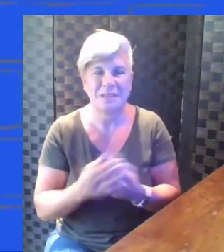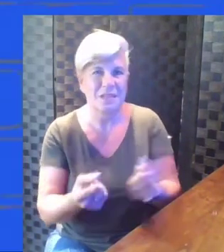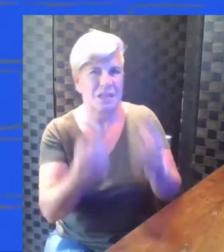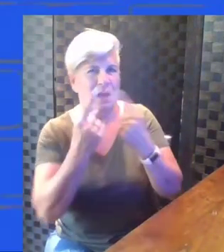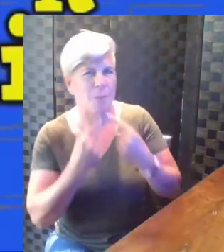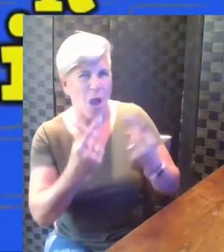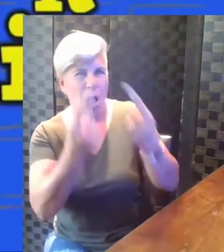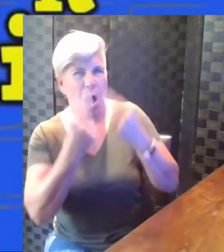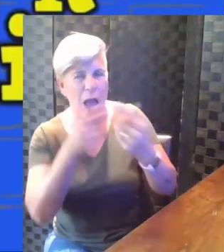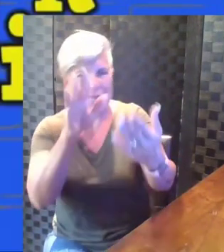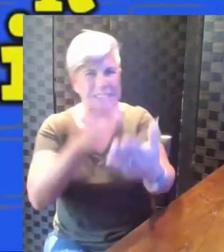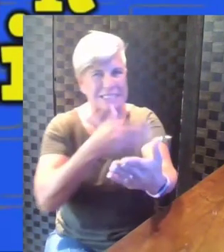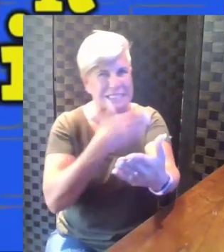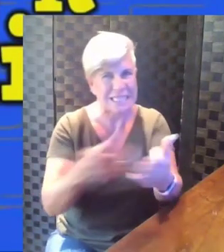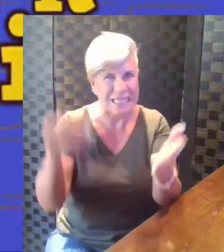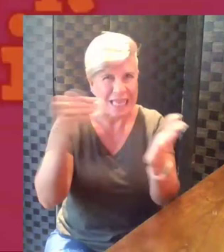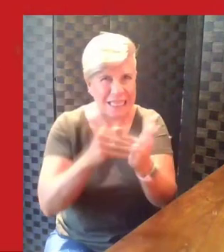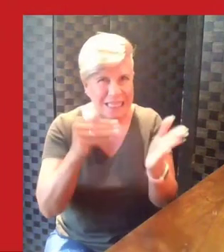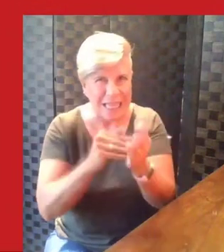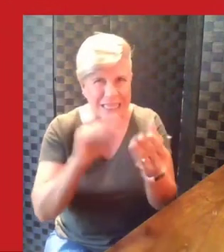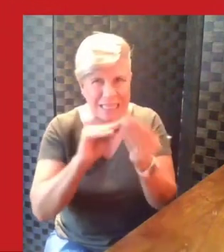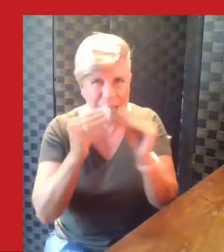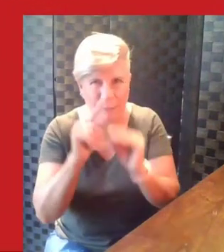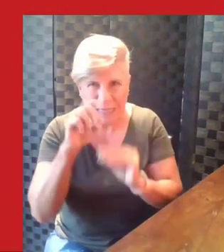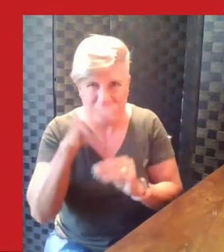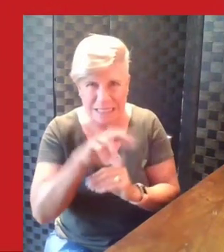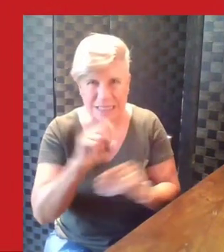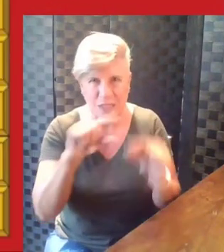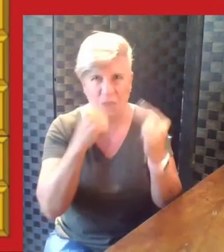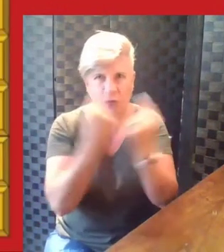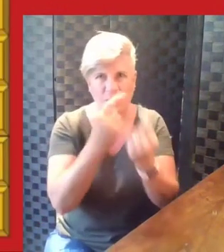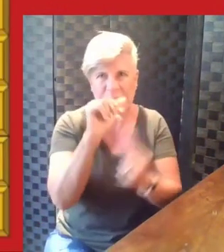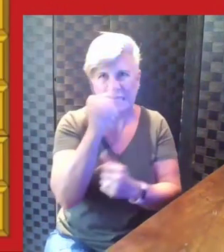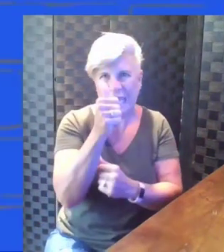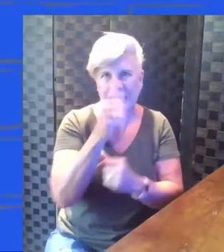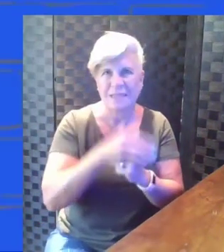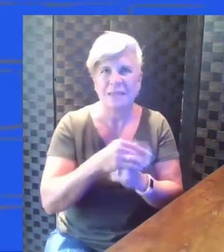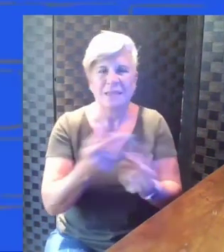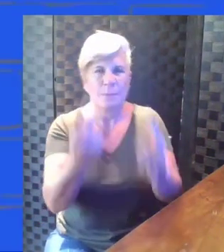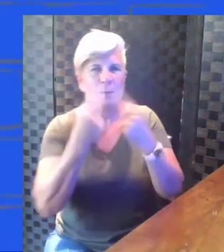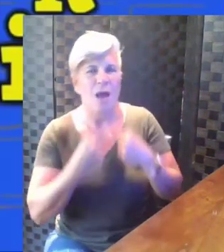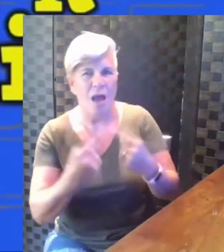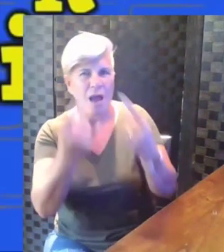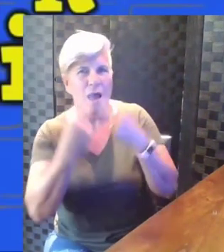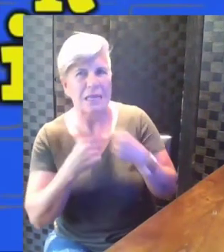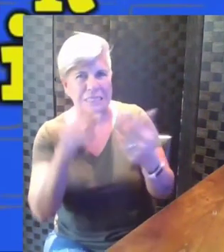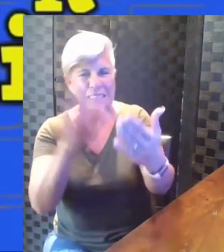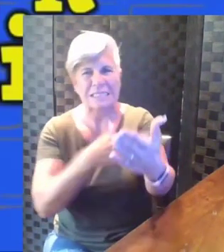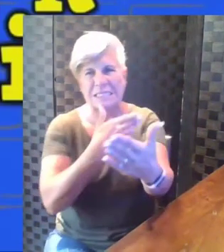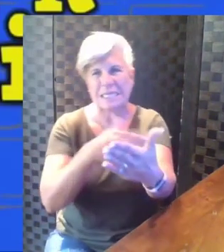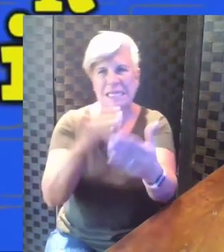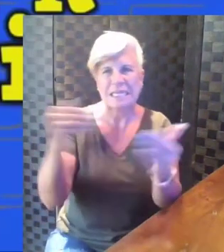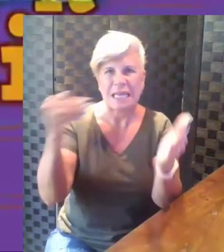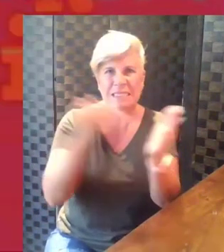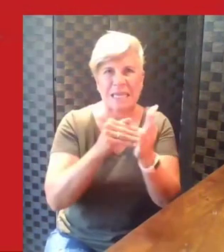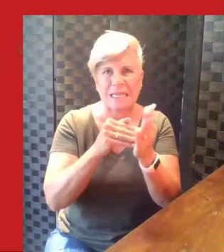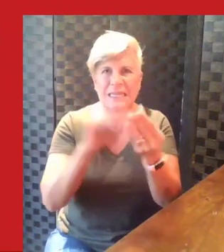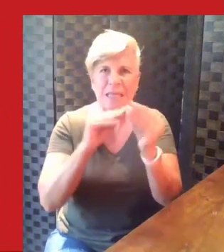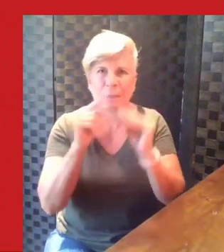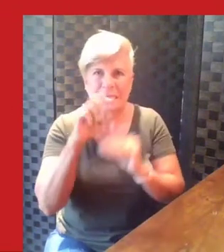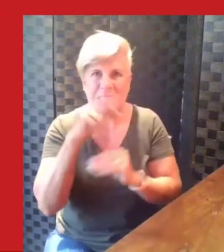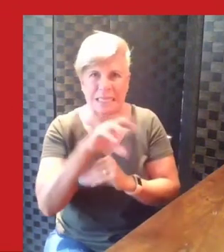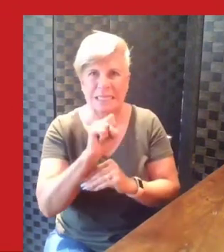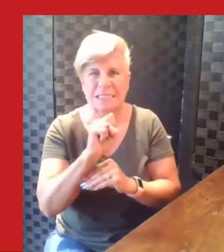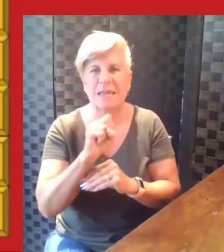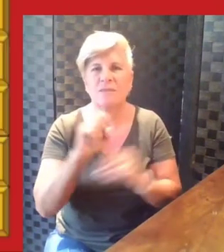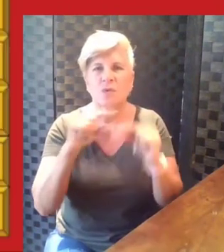Come on, everybody, let's sing it again. Numbers in the teens have a group of 10. Come on, everybody, let's sing it again. Numbers